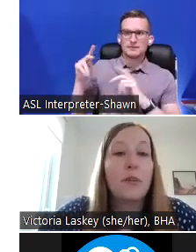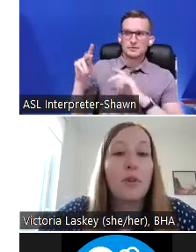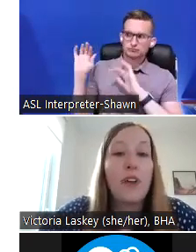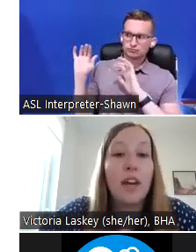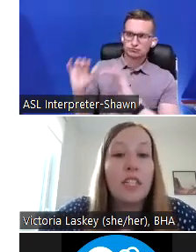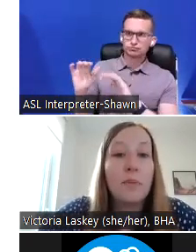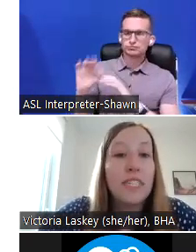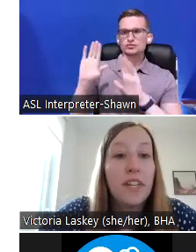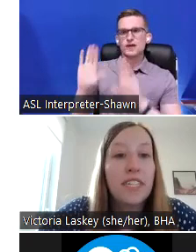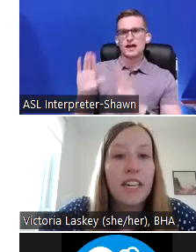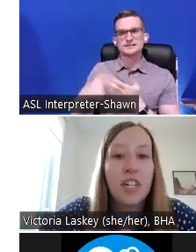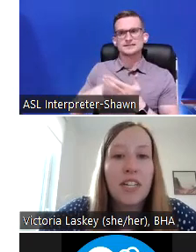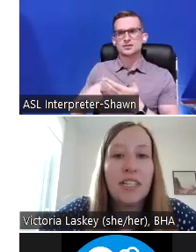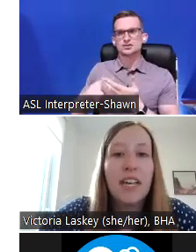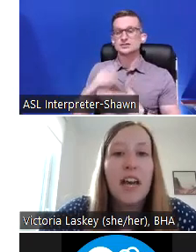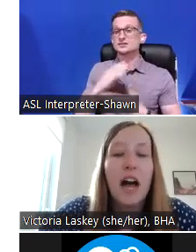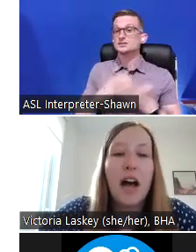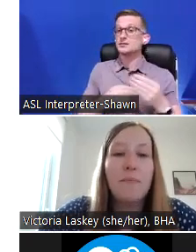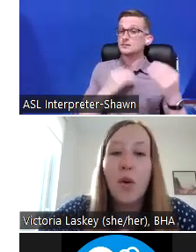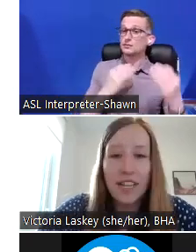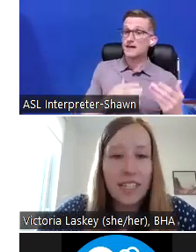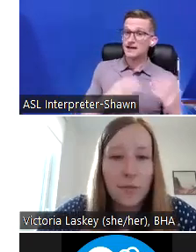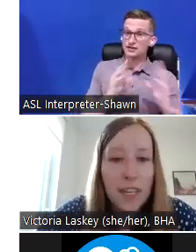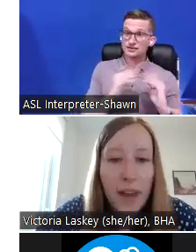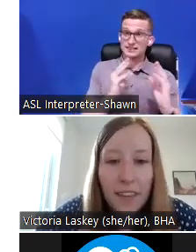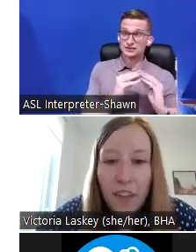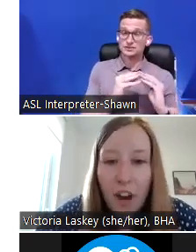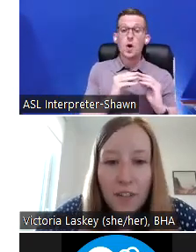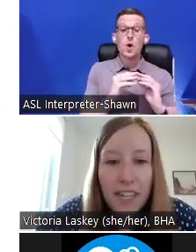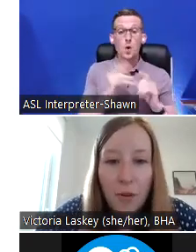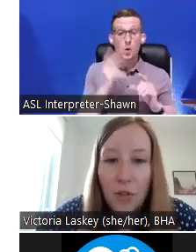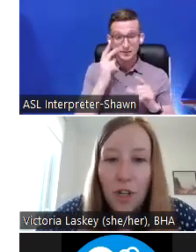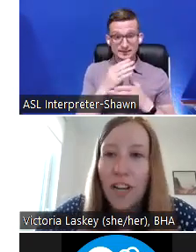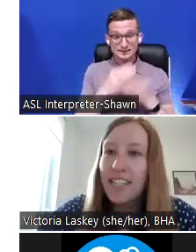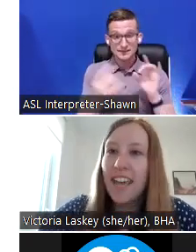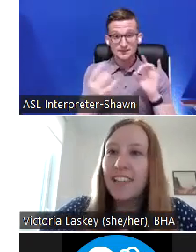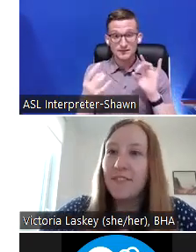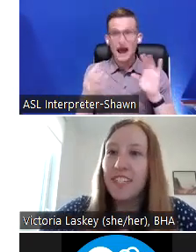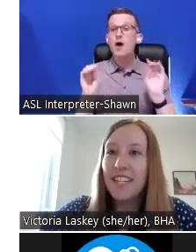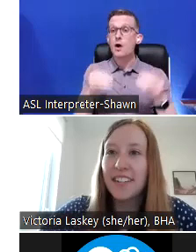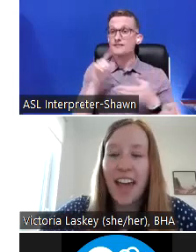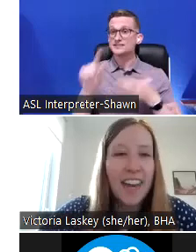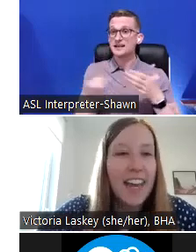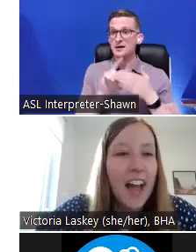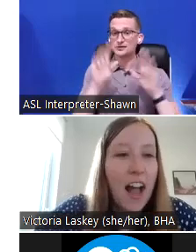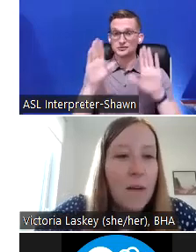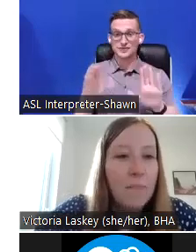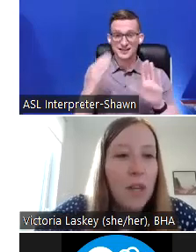have some provider specific sessions. Oh, and I see some feedback that the office hours were great today. Love to hear